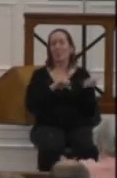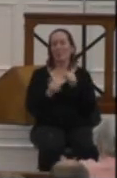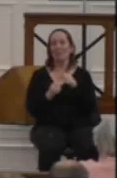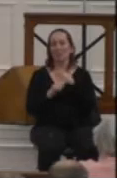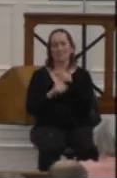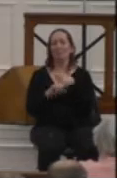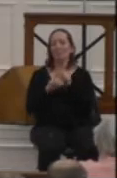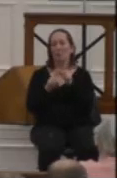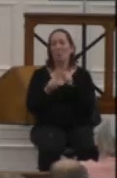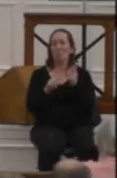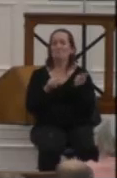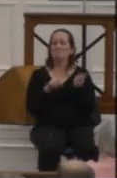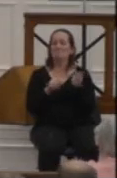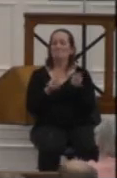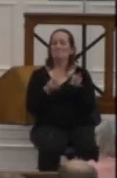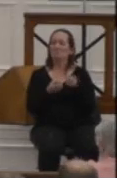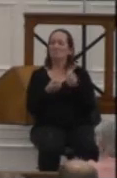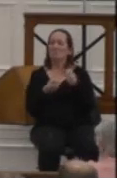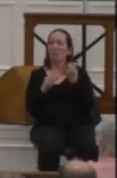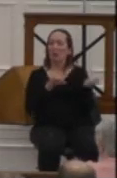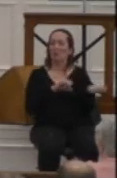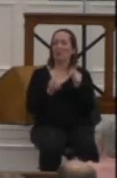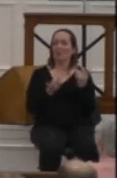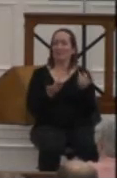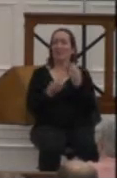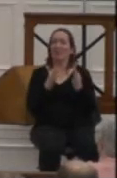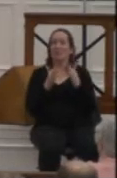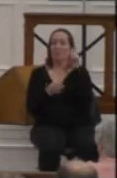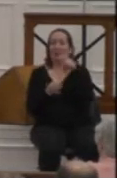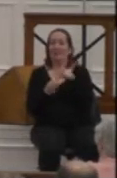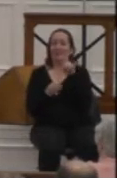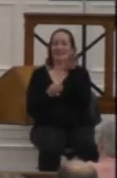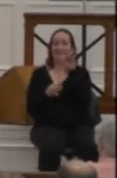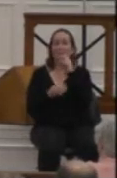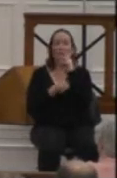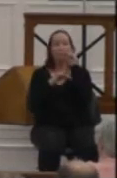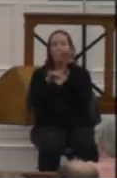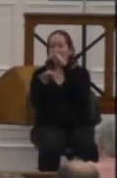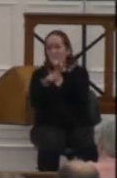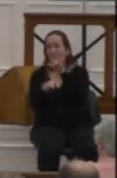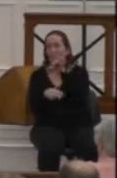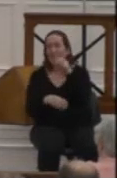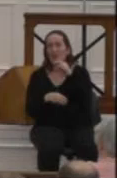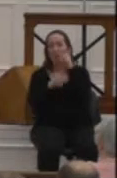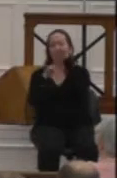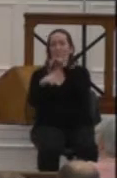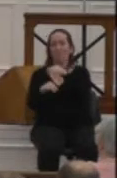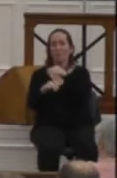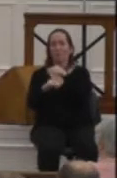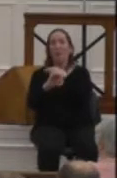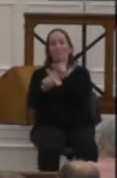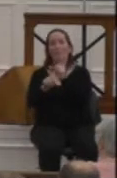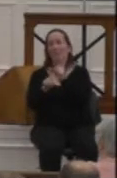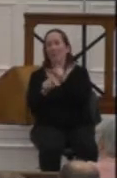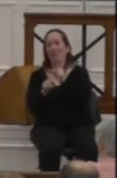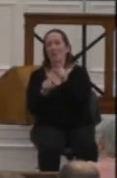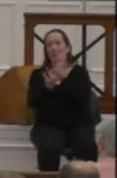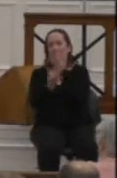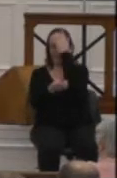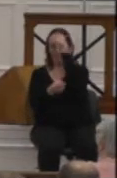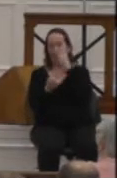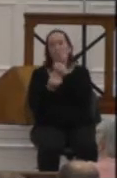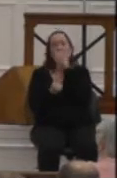If we need to go find a river, we can go find a river. We'll wait until a little warmer day. But will you give a